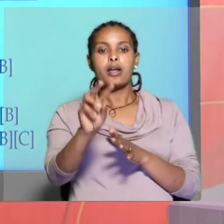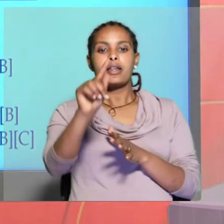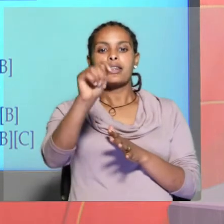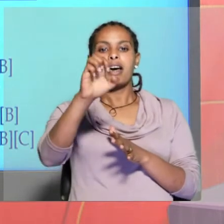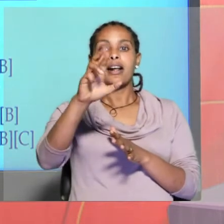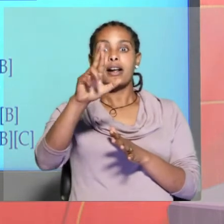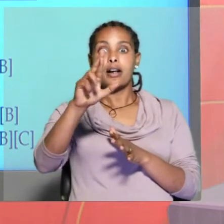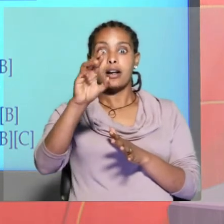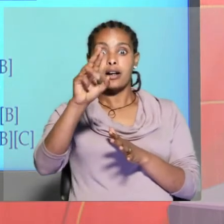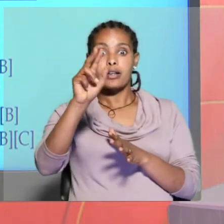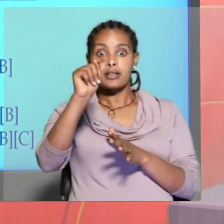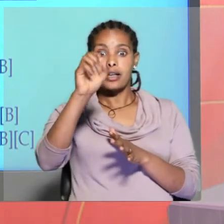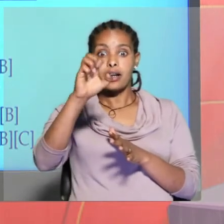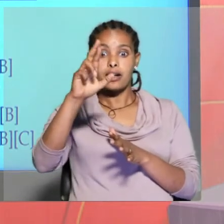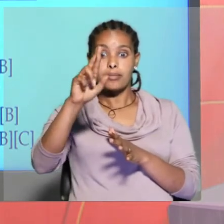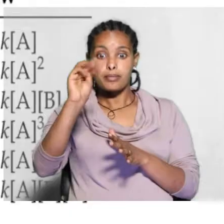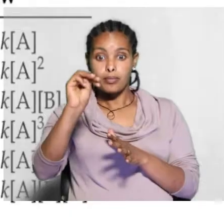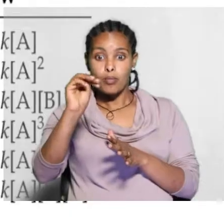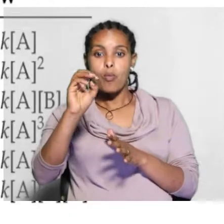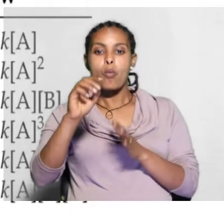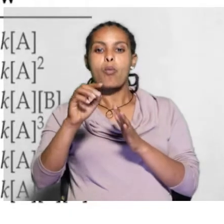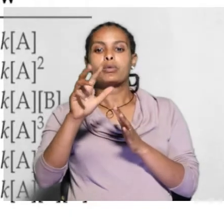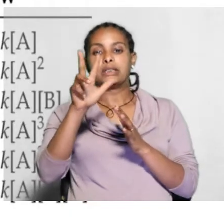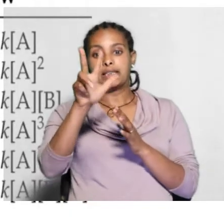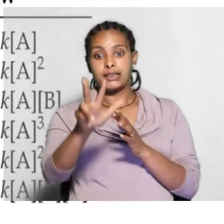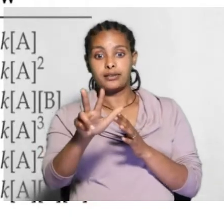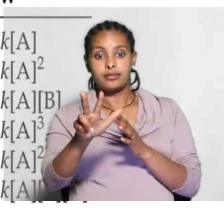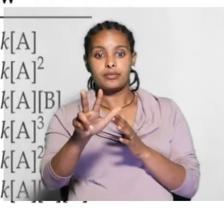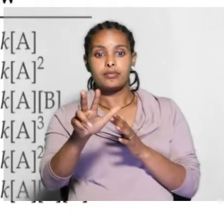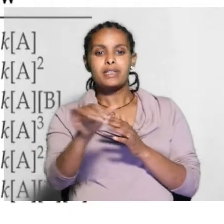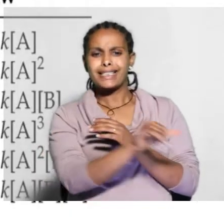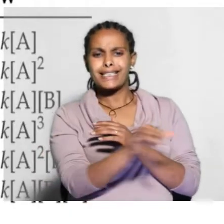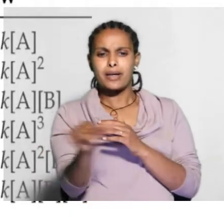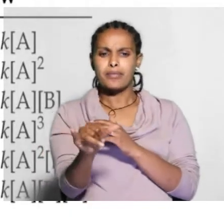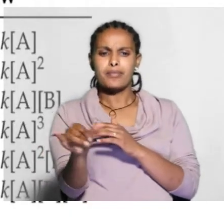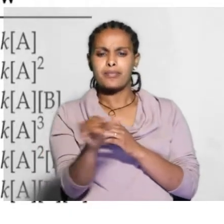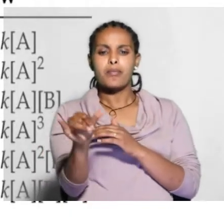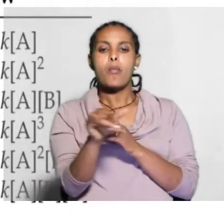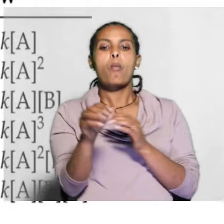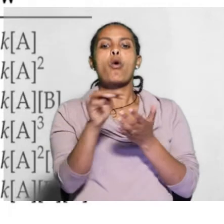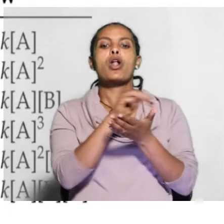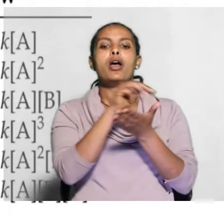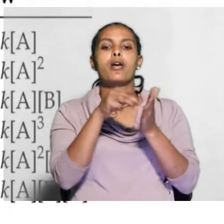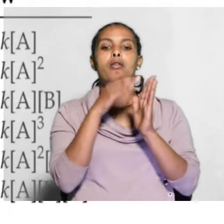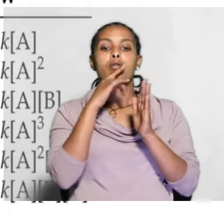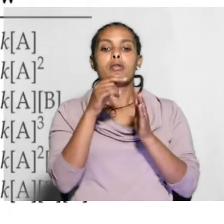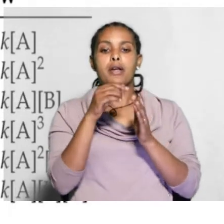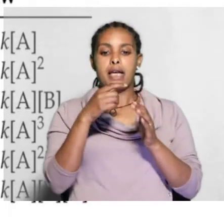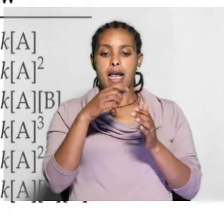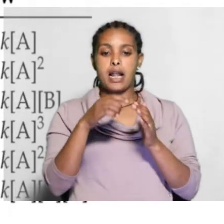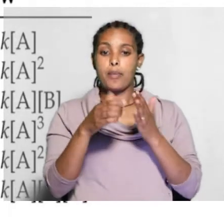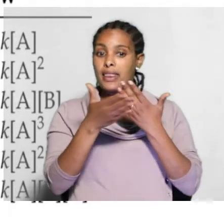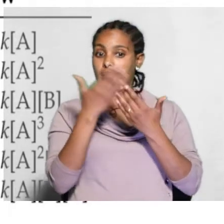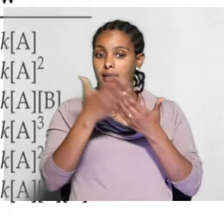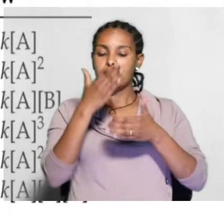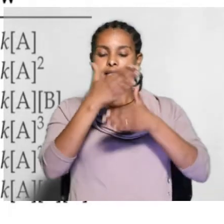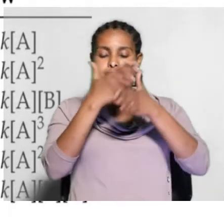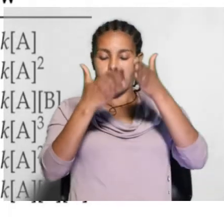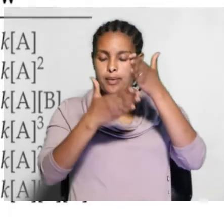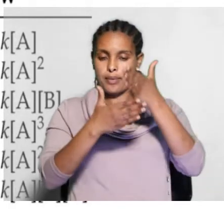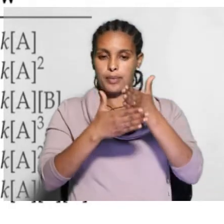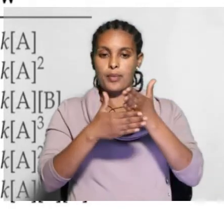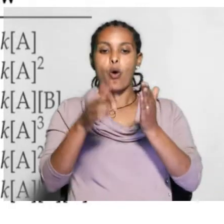thermolecular, the overall order is 3, the same as molecularity of the elementary step,